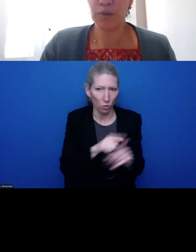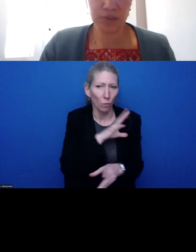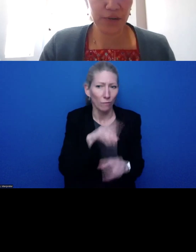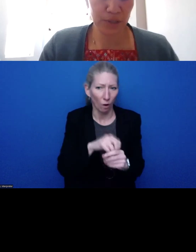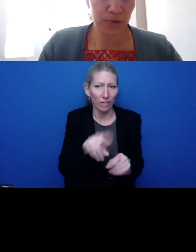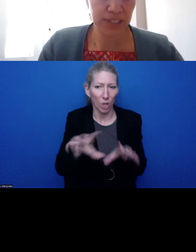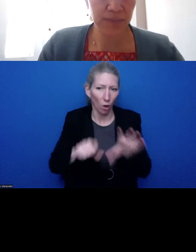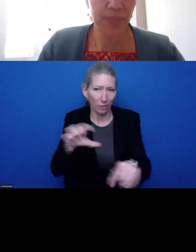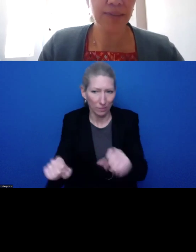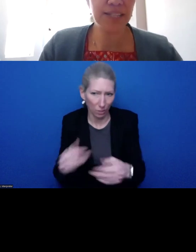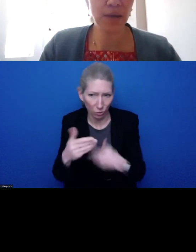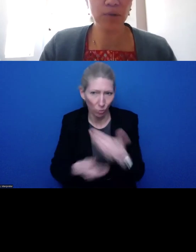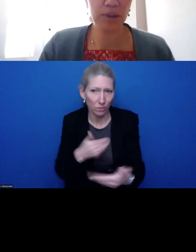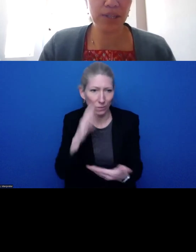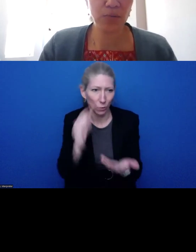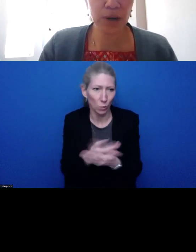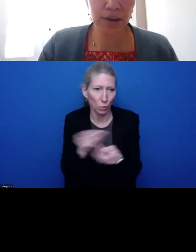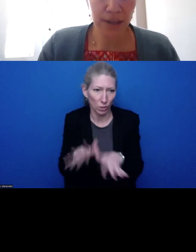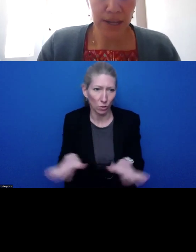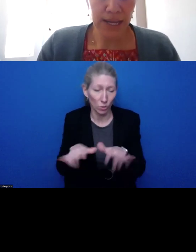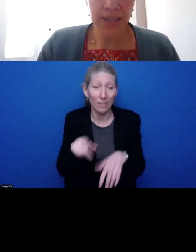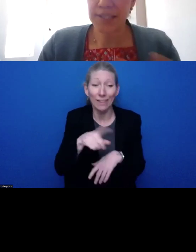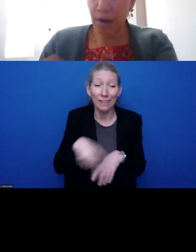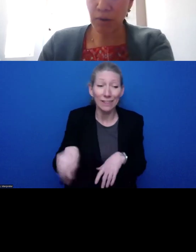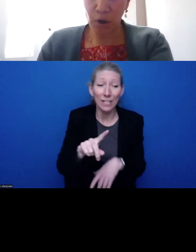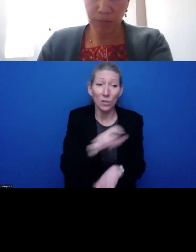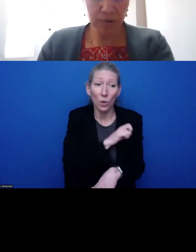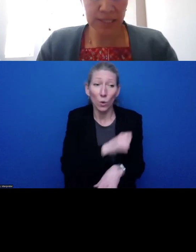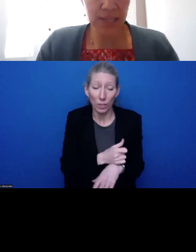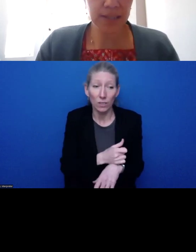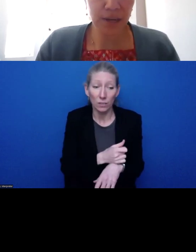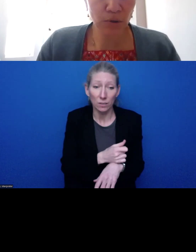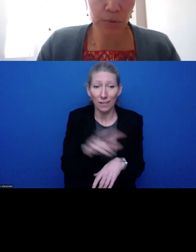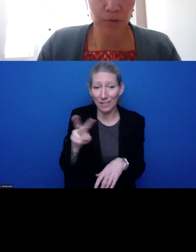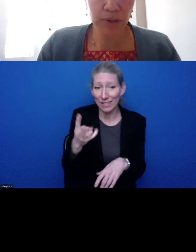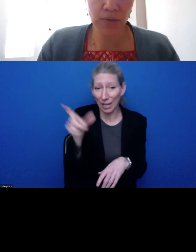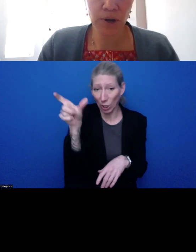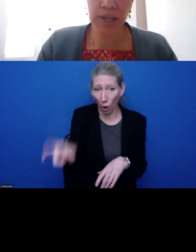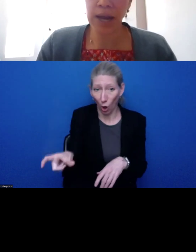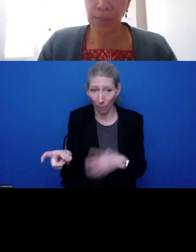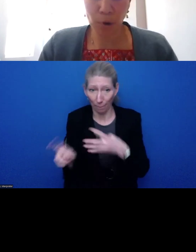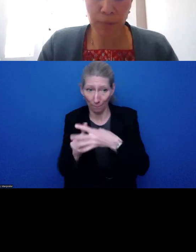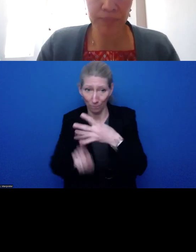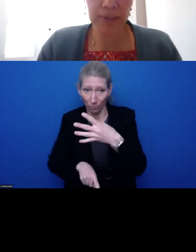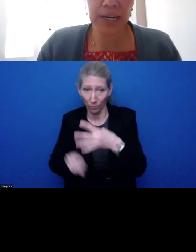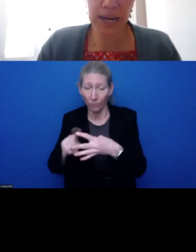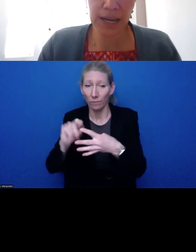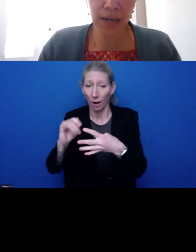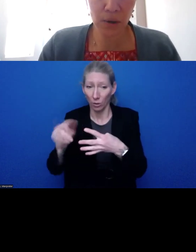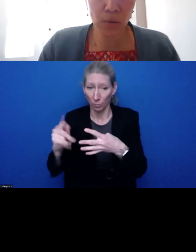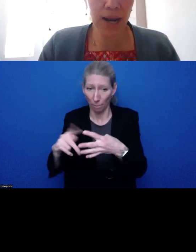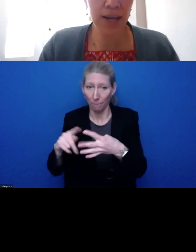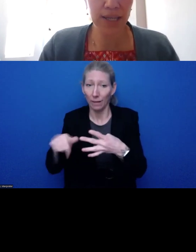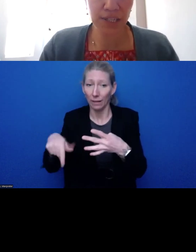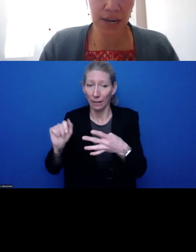process of new territories. These authorities were, in the second column, you can see the second group of authorities were the Ahpop, the